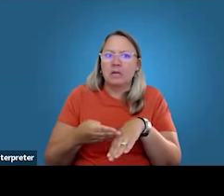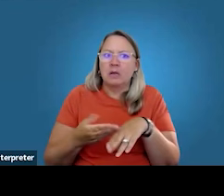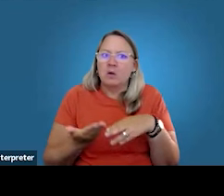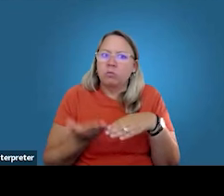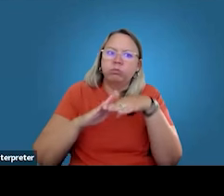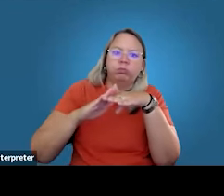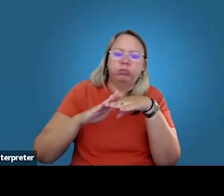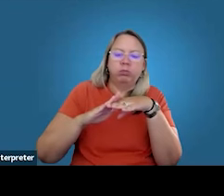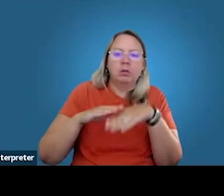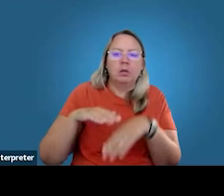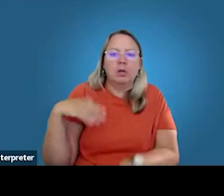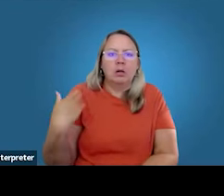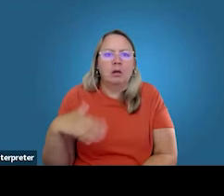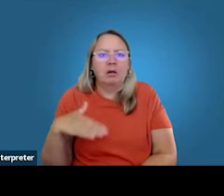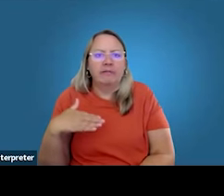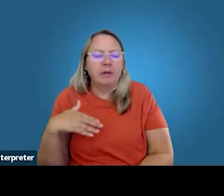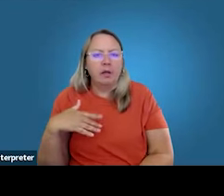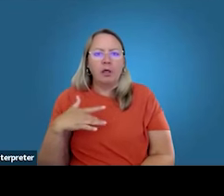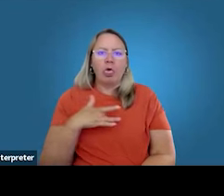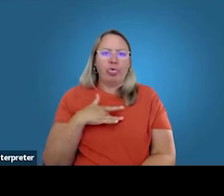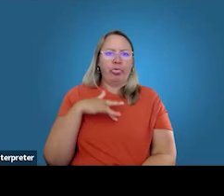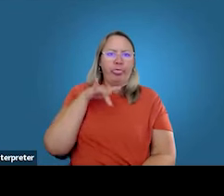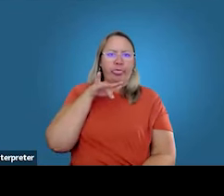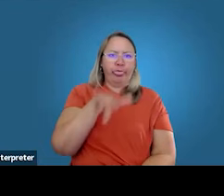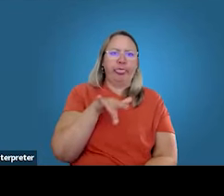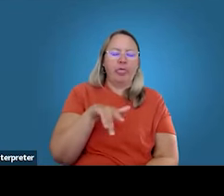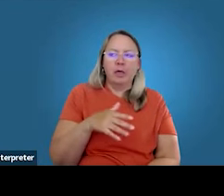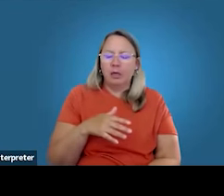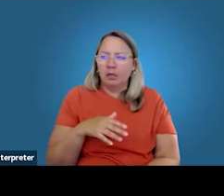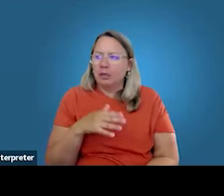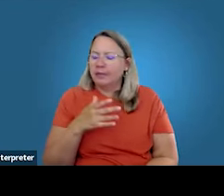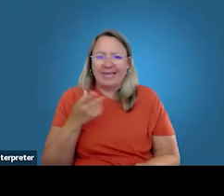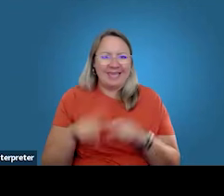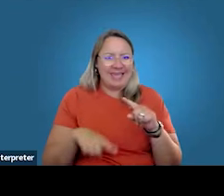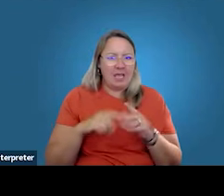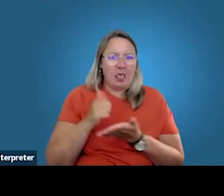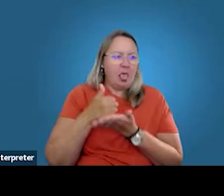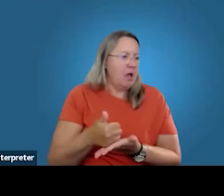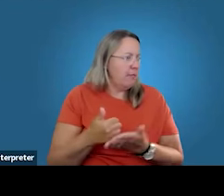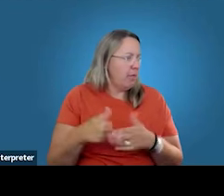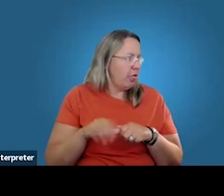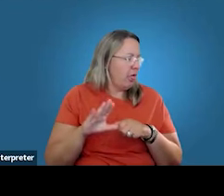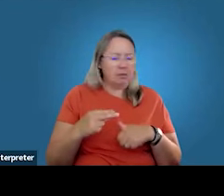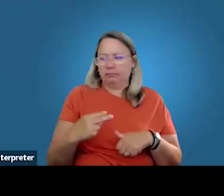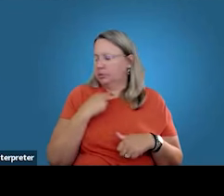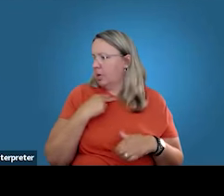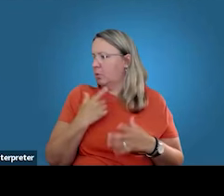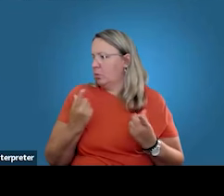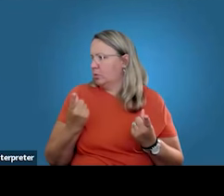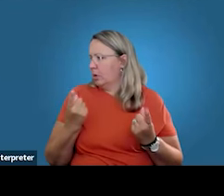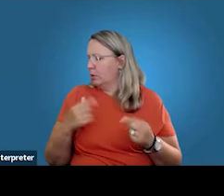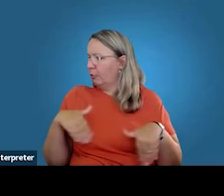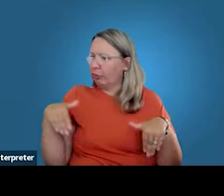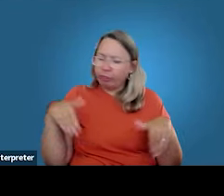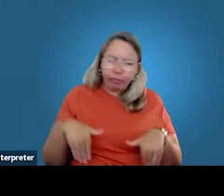of apathy. People feel like they can't make a difference. People feel like taking any action is worthless because who listens? So we